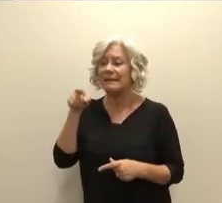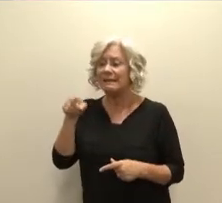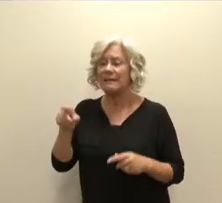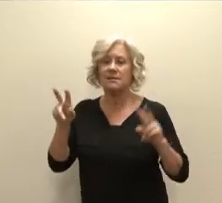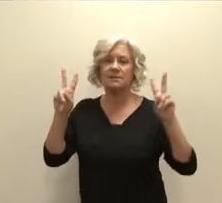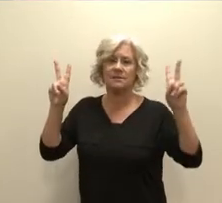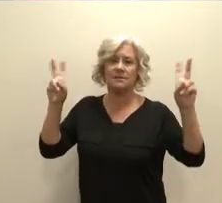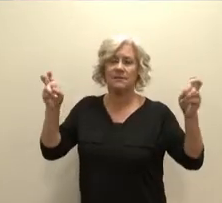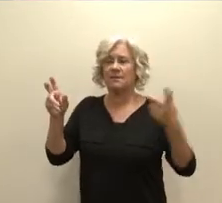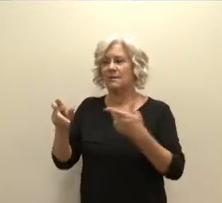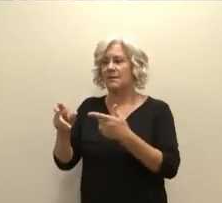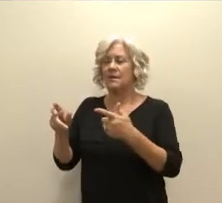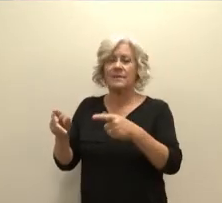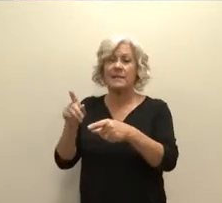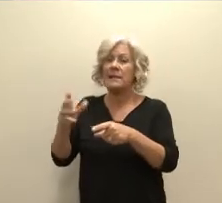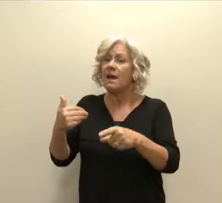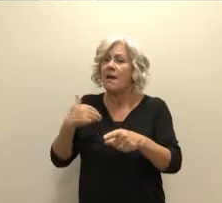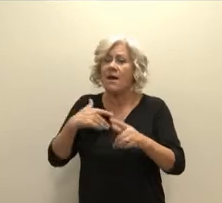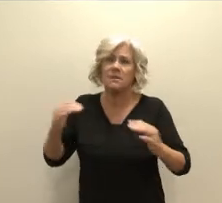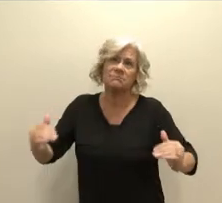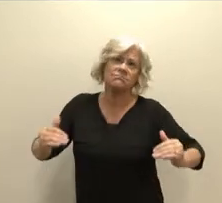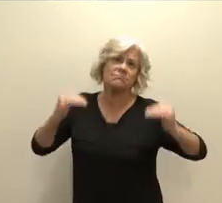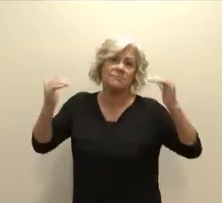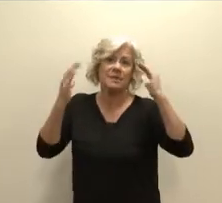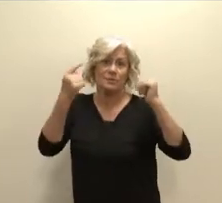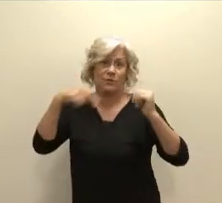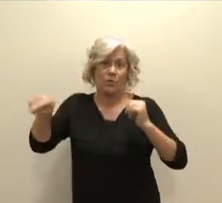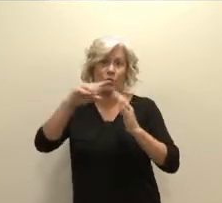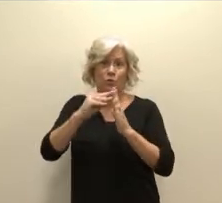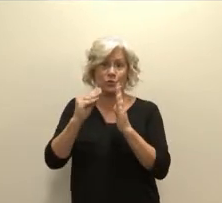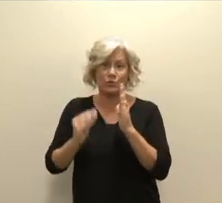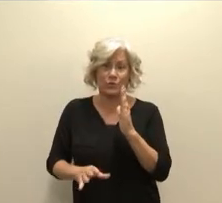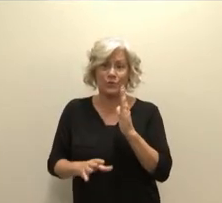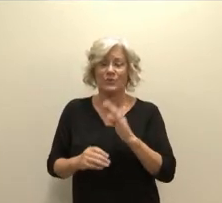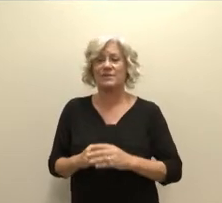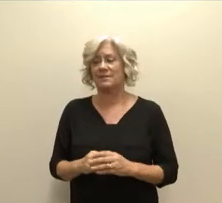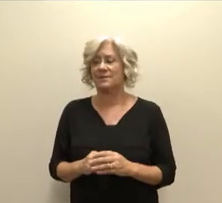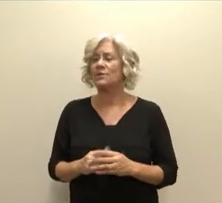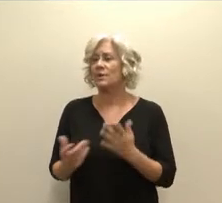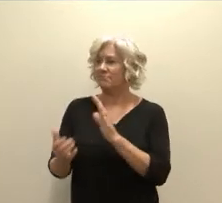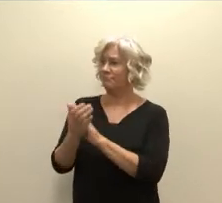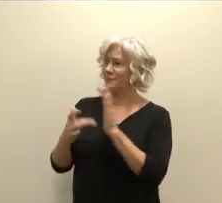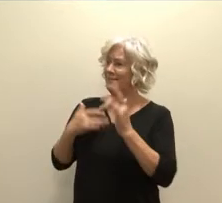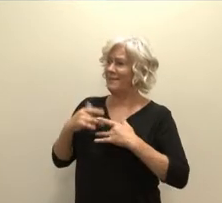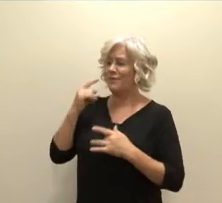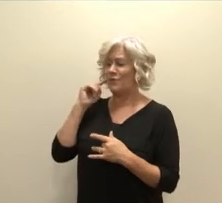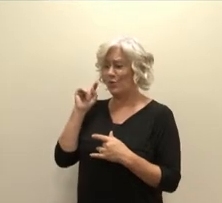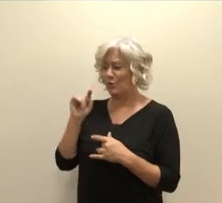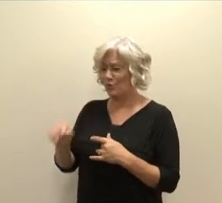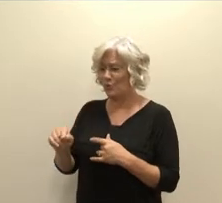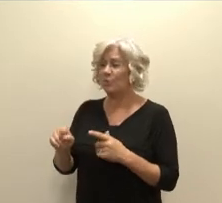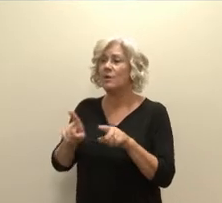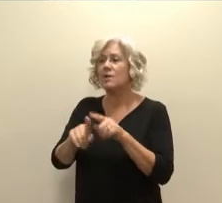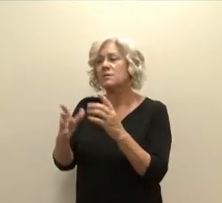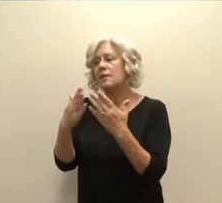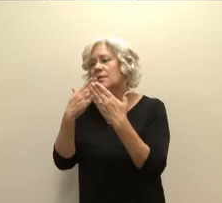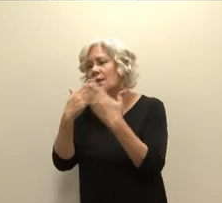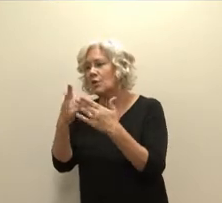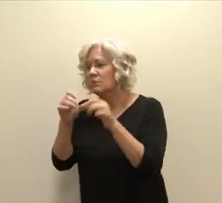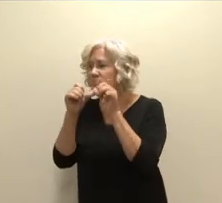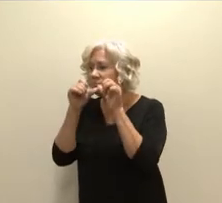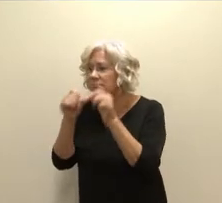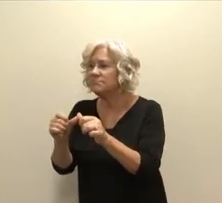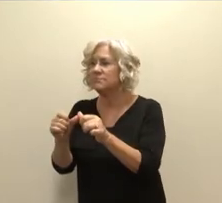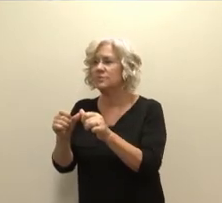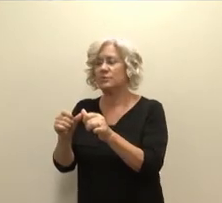picture of high expectations. We are excited for you, Mr. Oubre, but more than that, we're thankful that you continue to